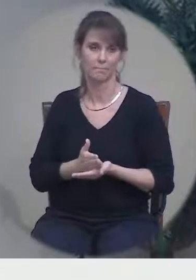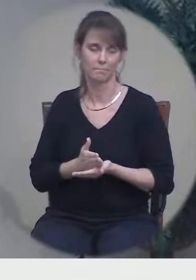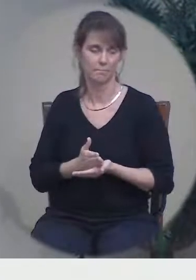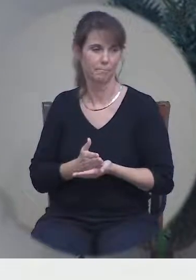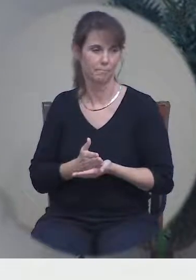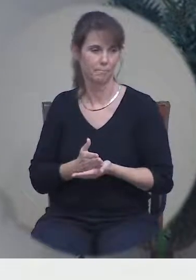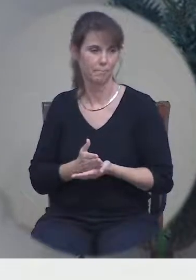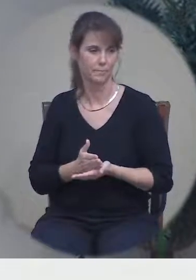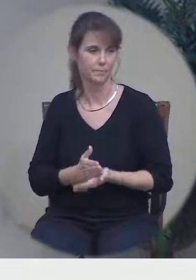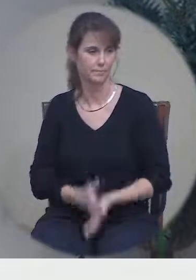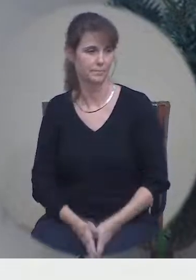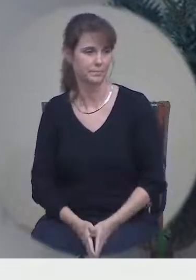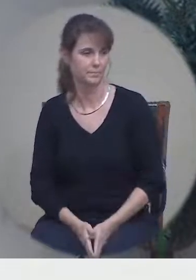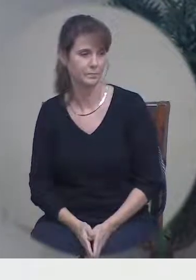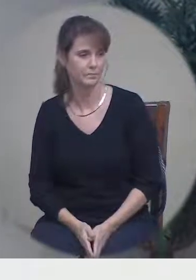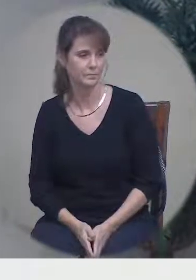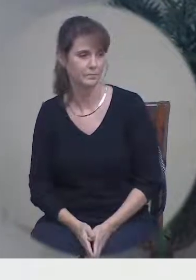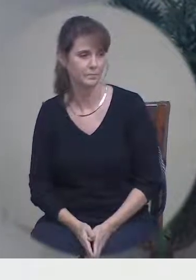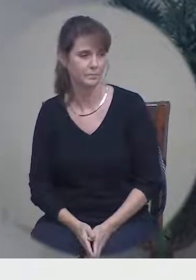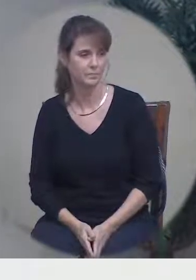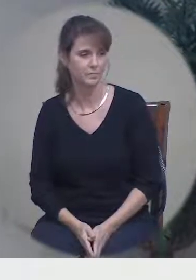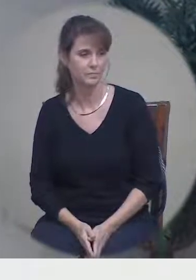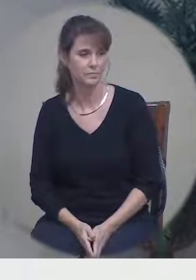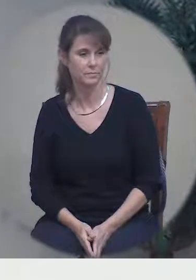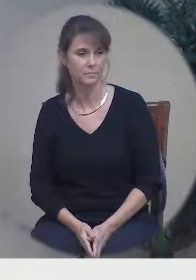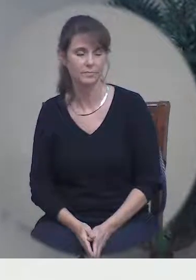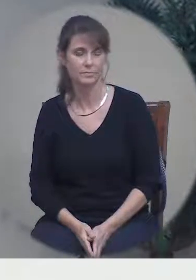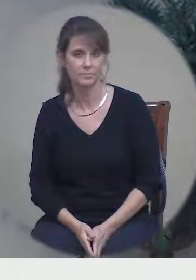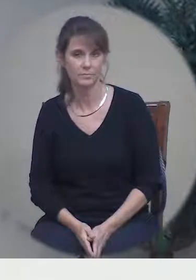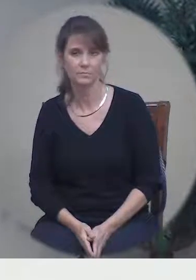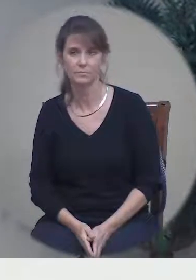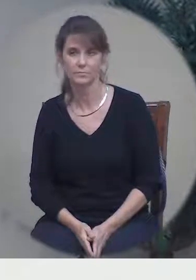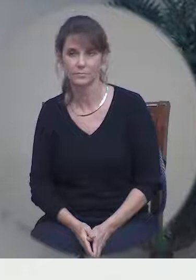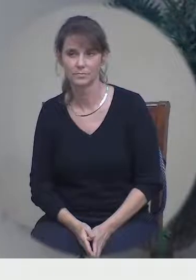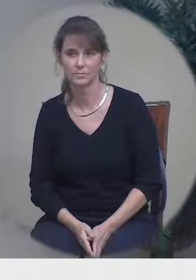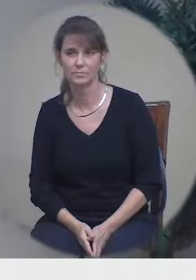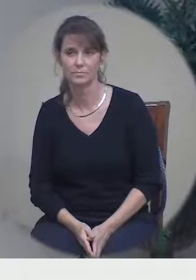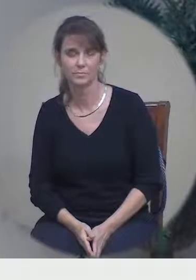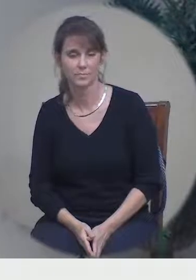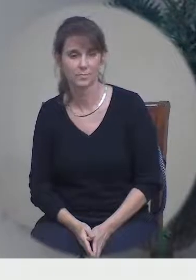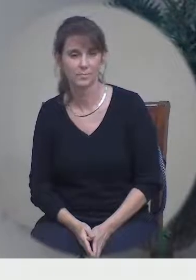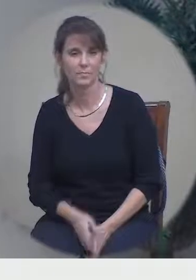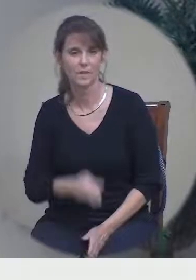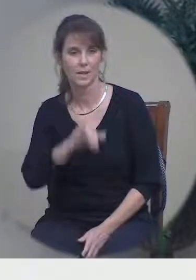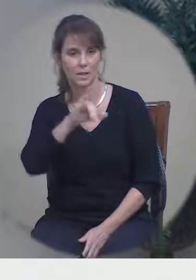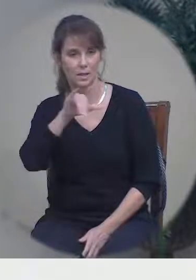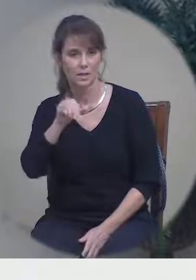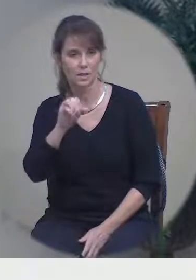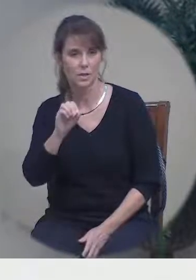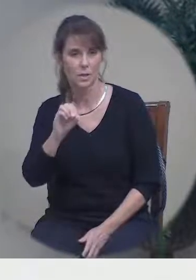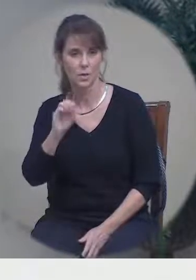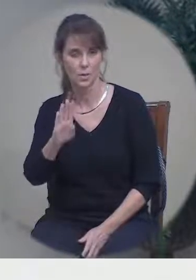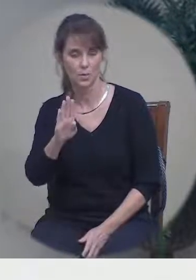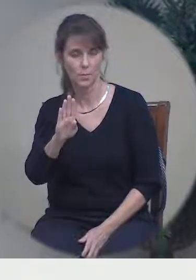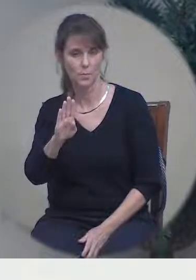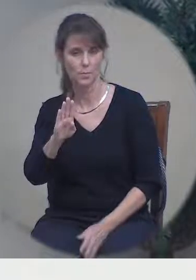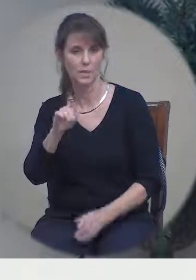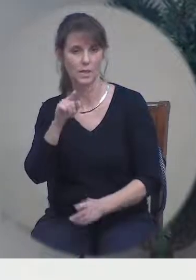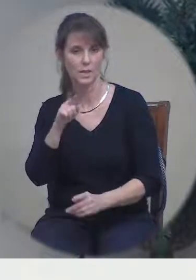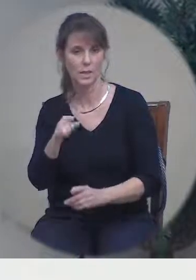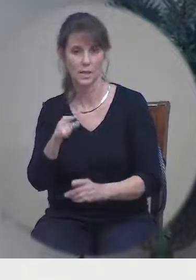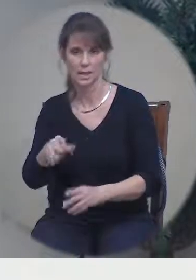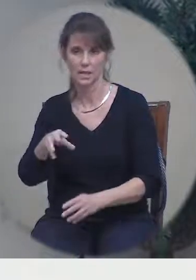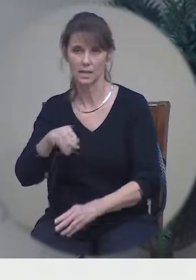Somebody said it this way: Job's exclamation is the noblest expression to be found anywhere of a man's joyful acceptance of the will of